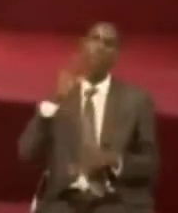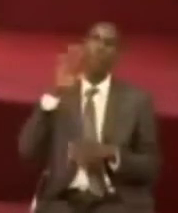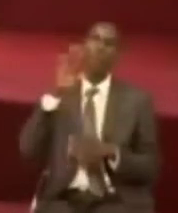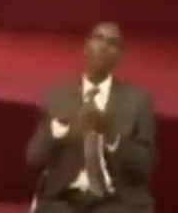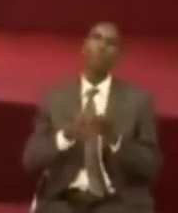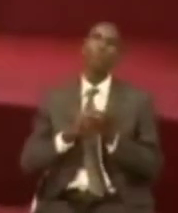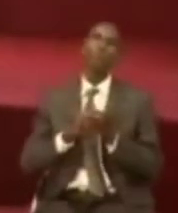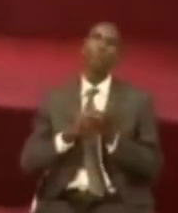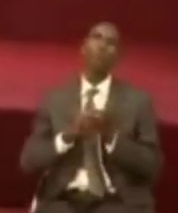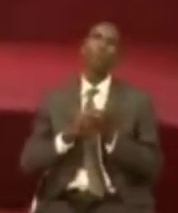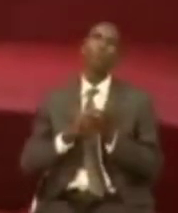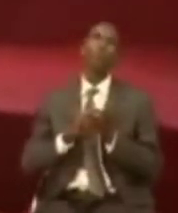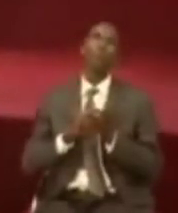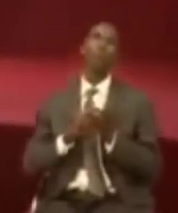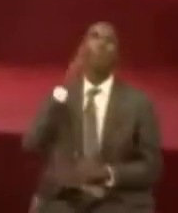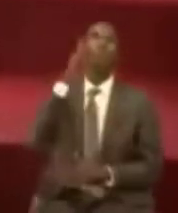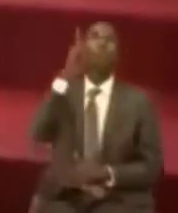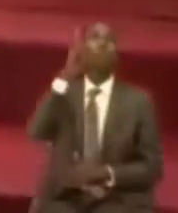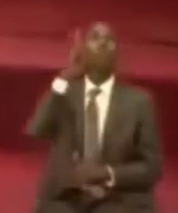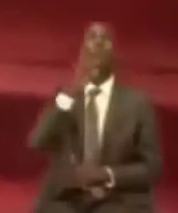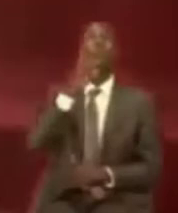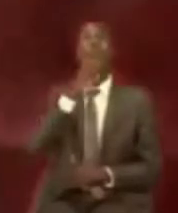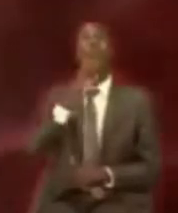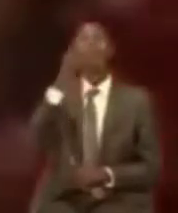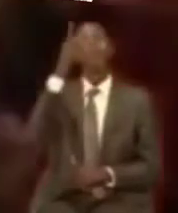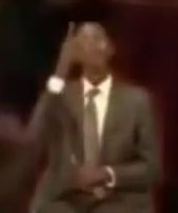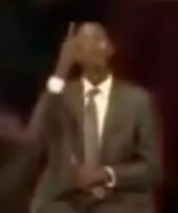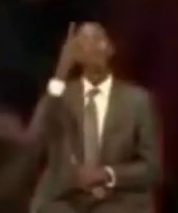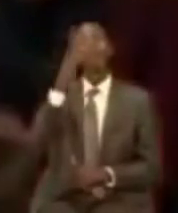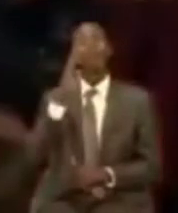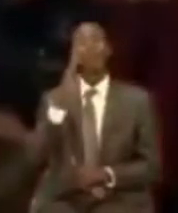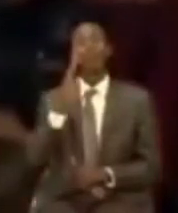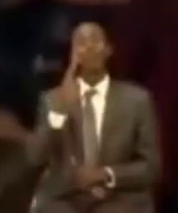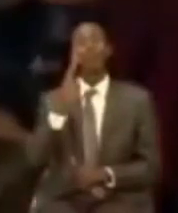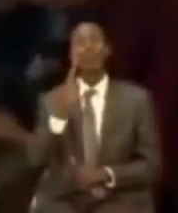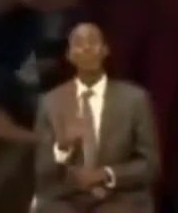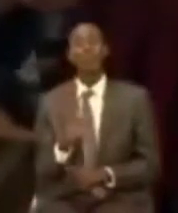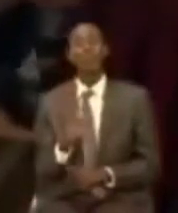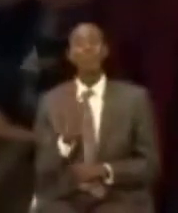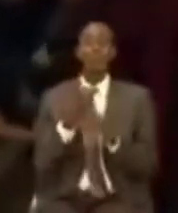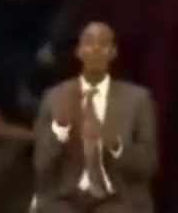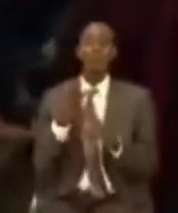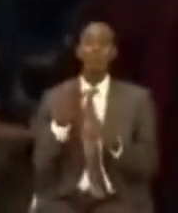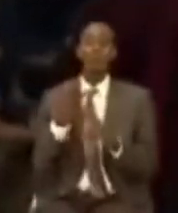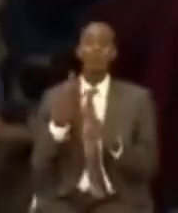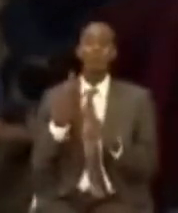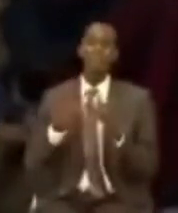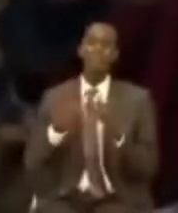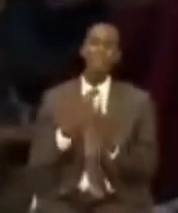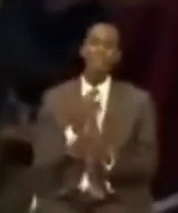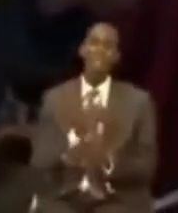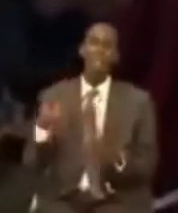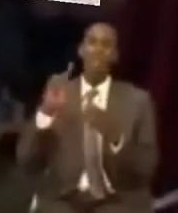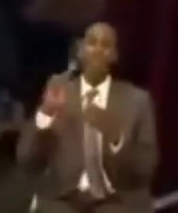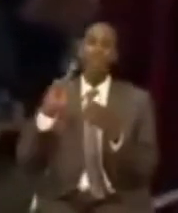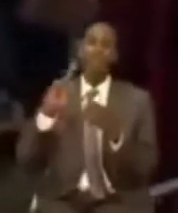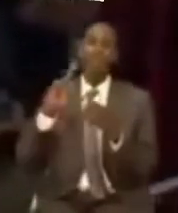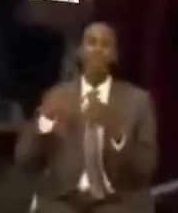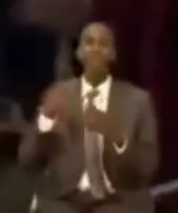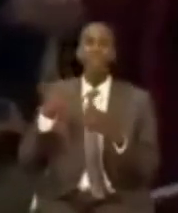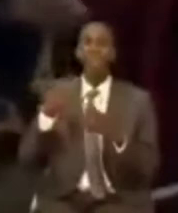are God. You are God. From beginning to